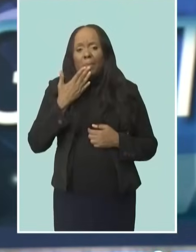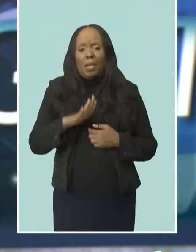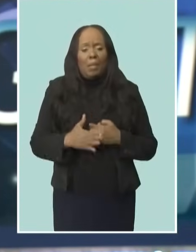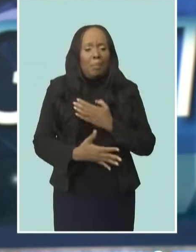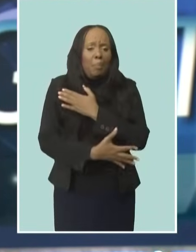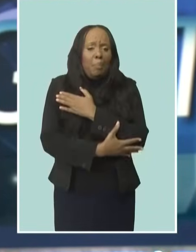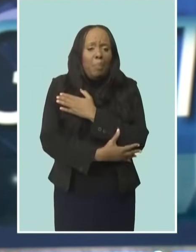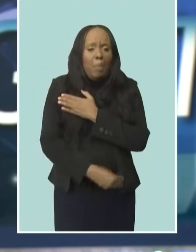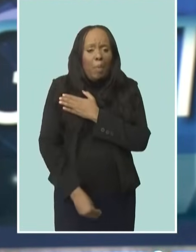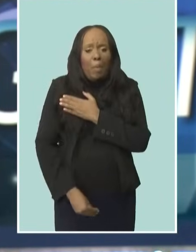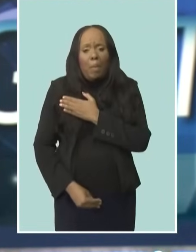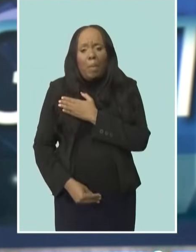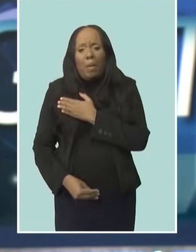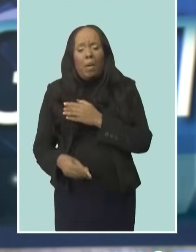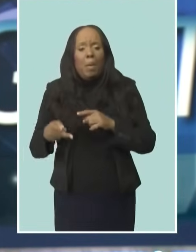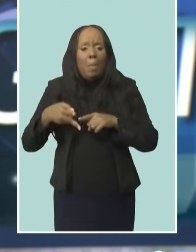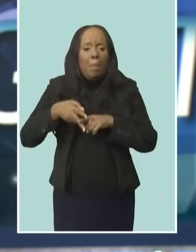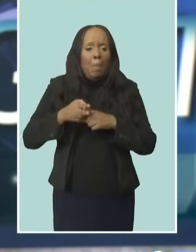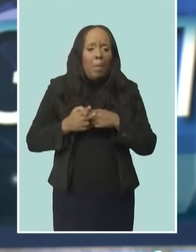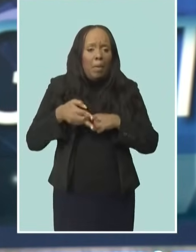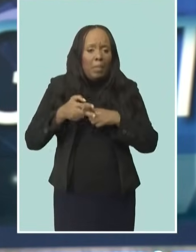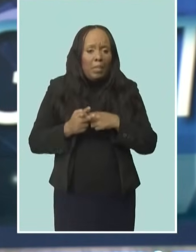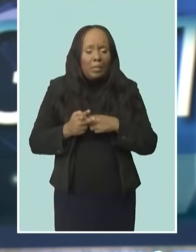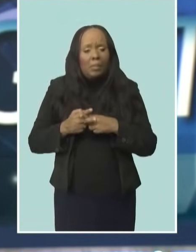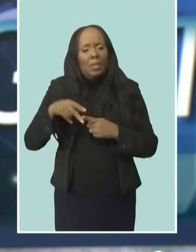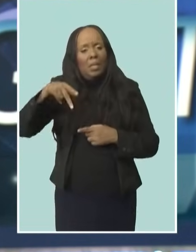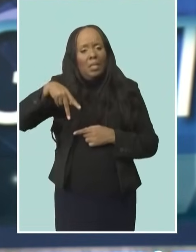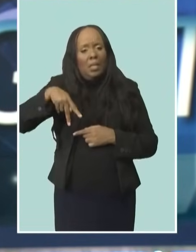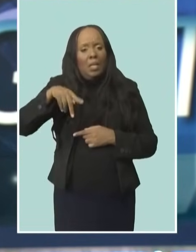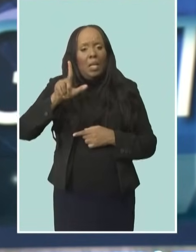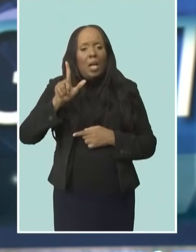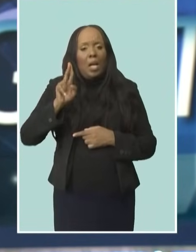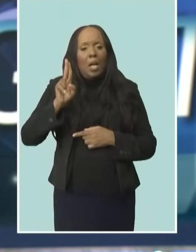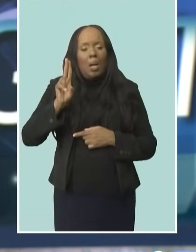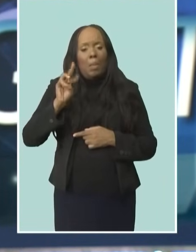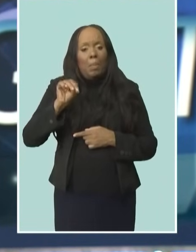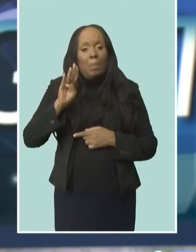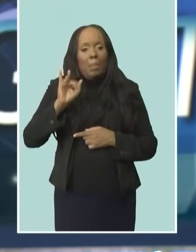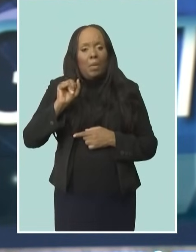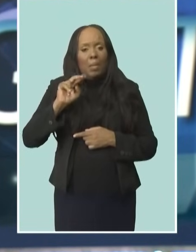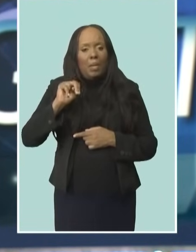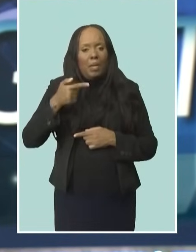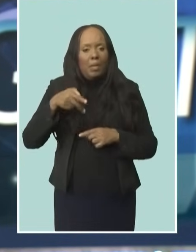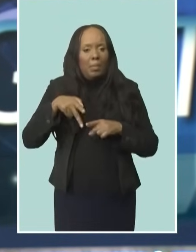Poor plumbing in Barbados is a concern to a young entrepreneur. Lead plumber at